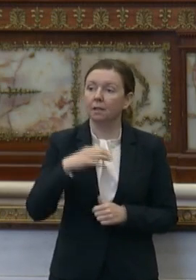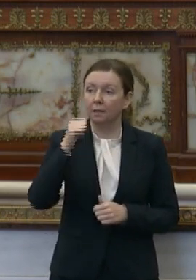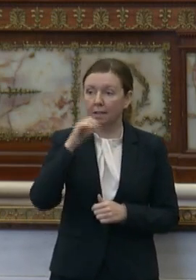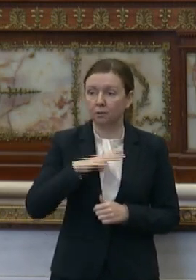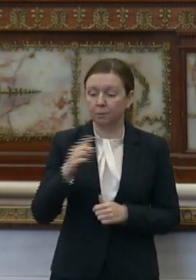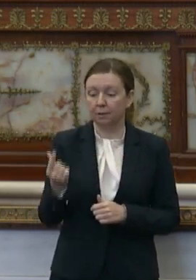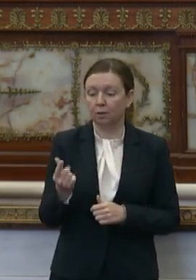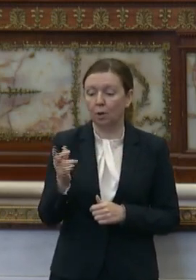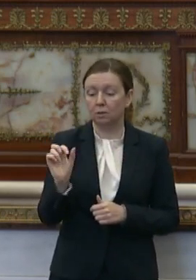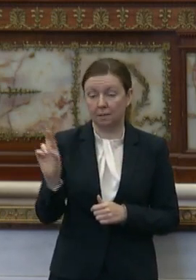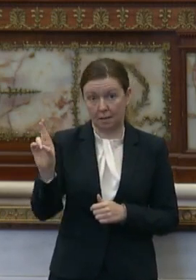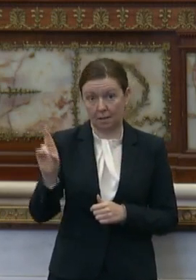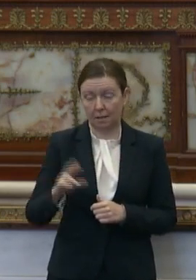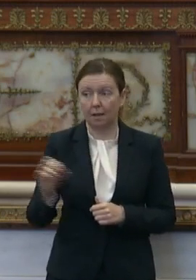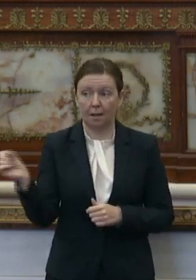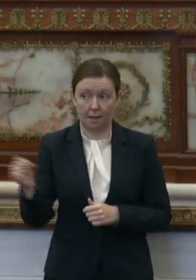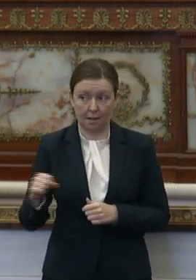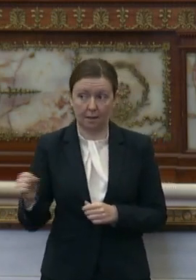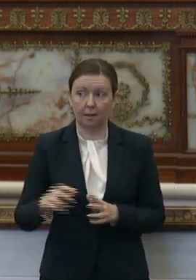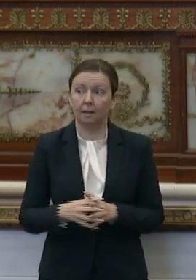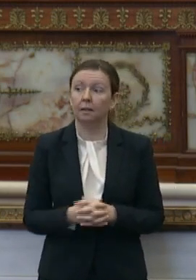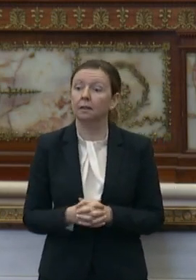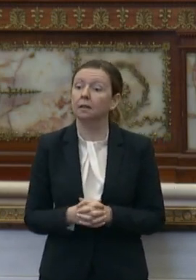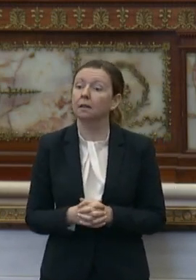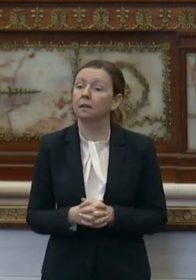Councilwoman Gauthier? Aye.